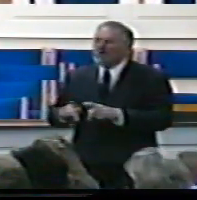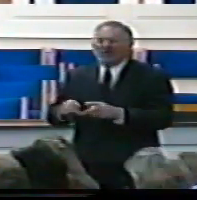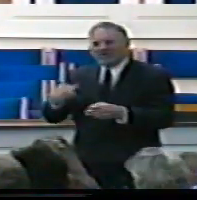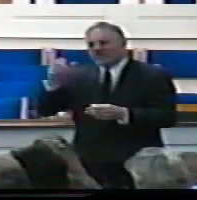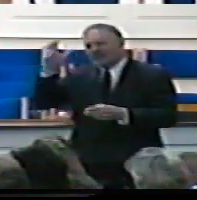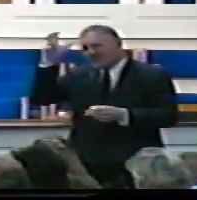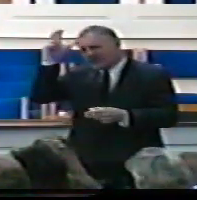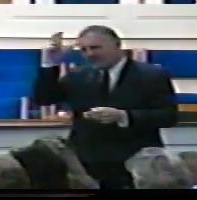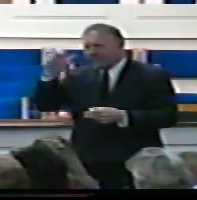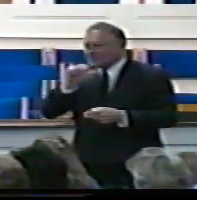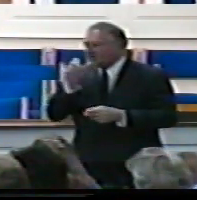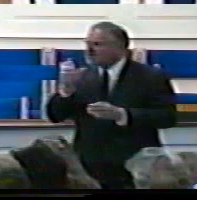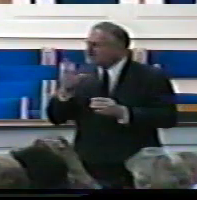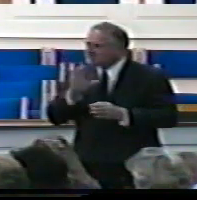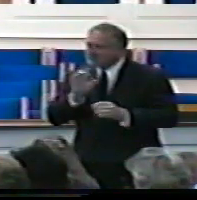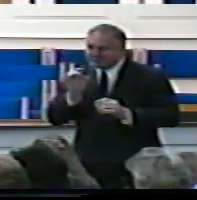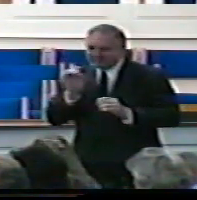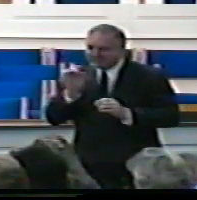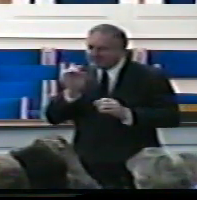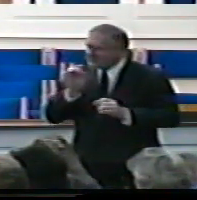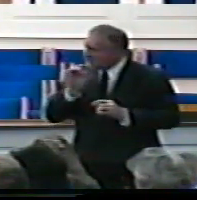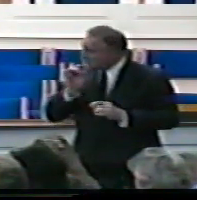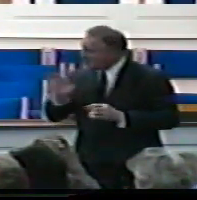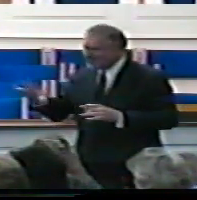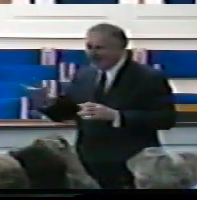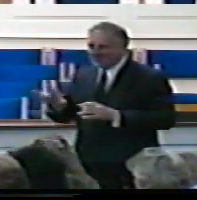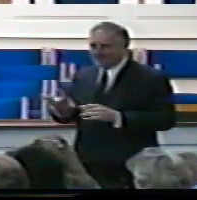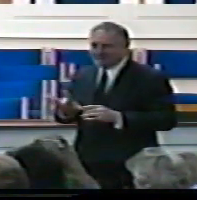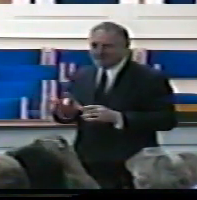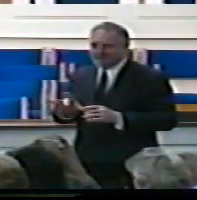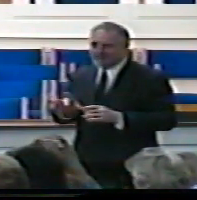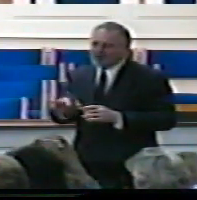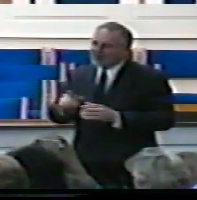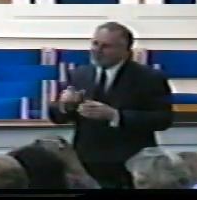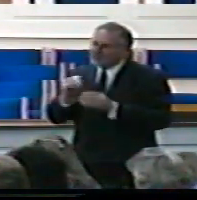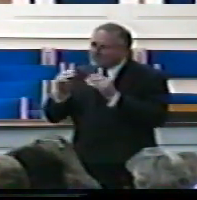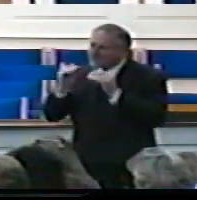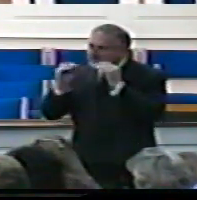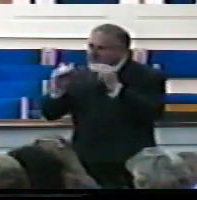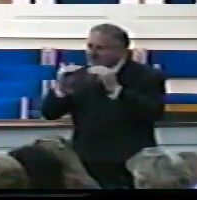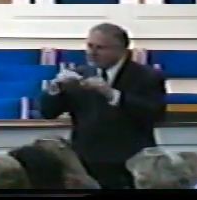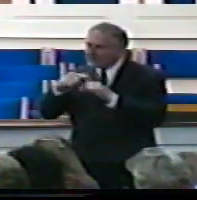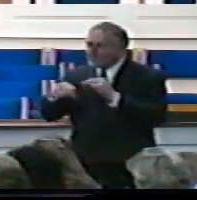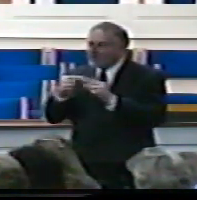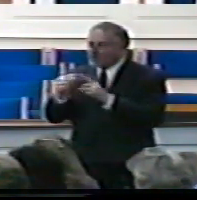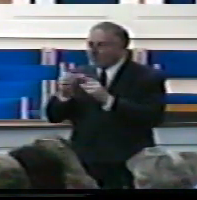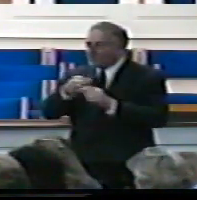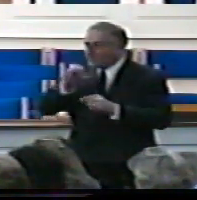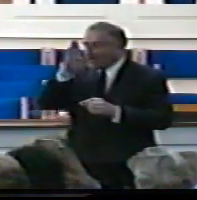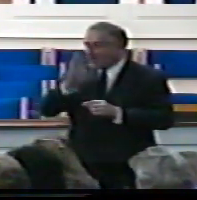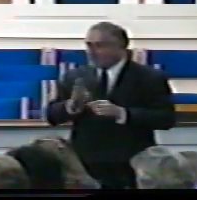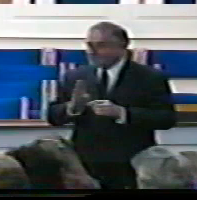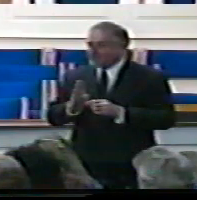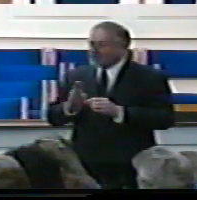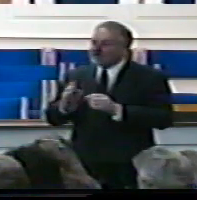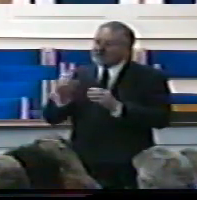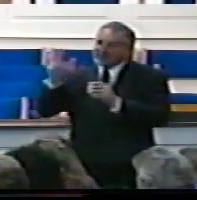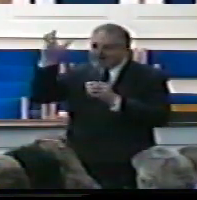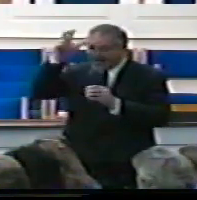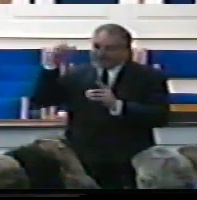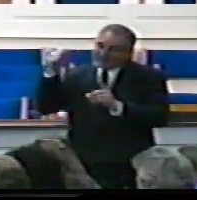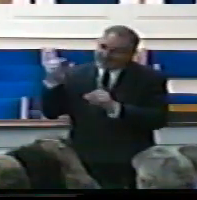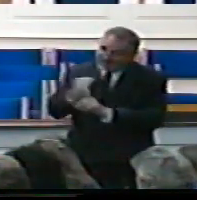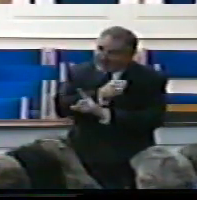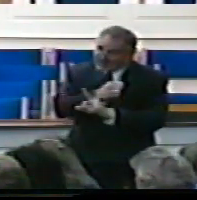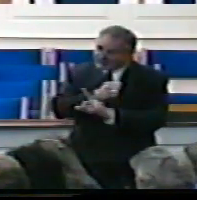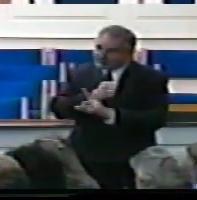attack against the godly principles of which God wants us to learn as his people. That's why many of us want to step in our society